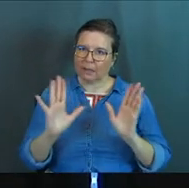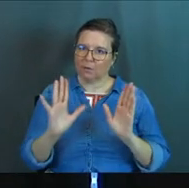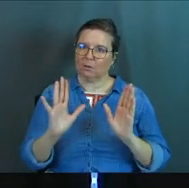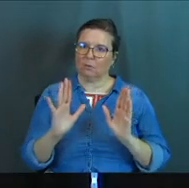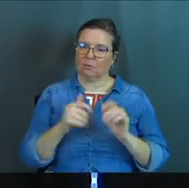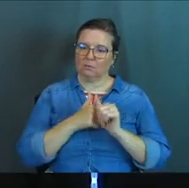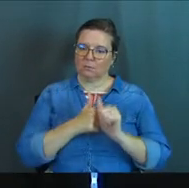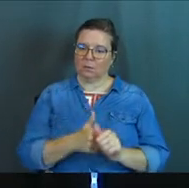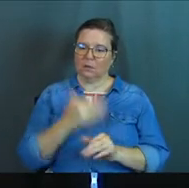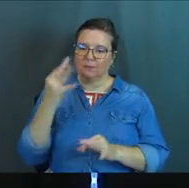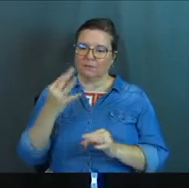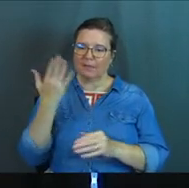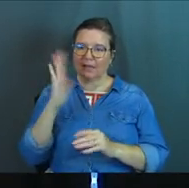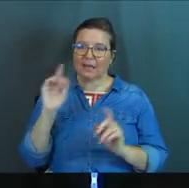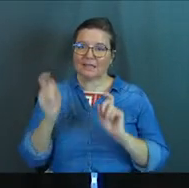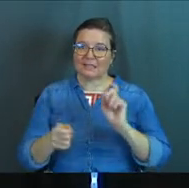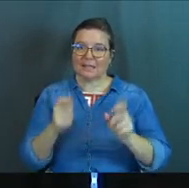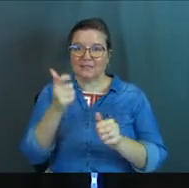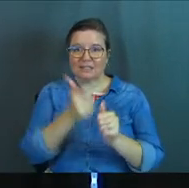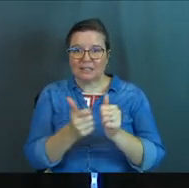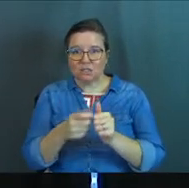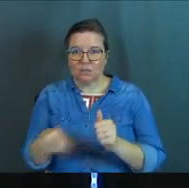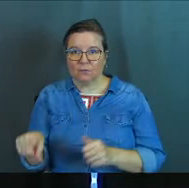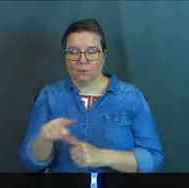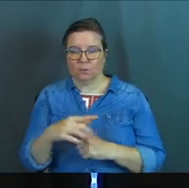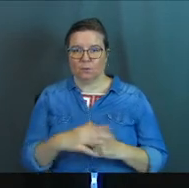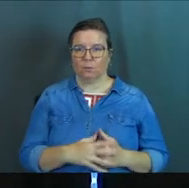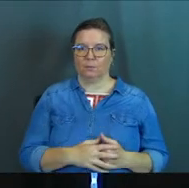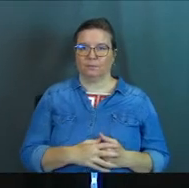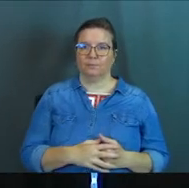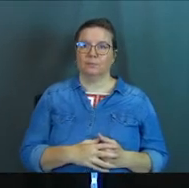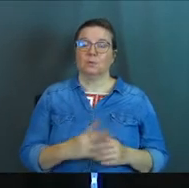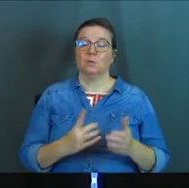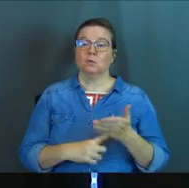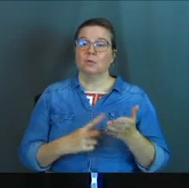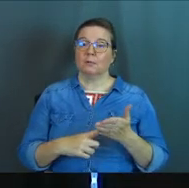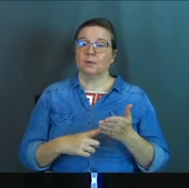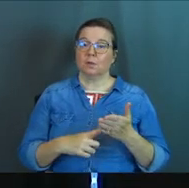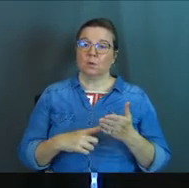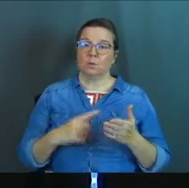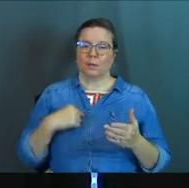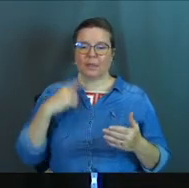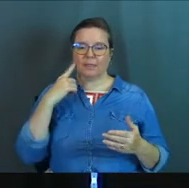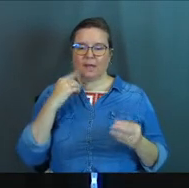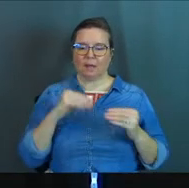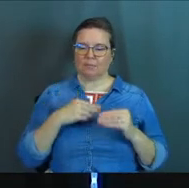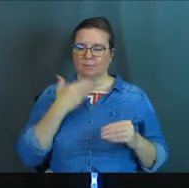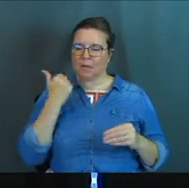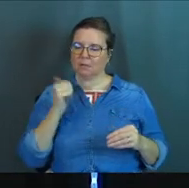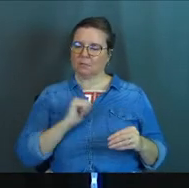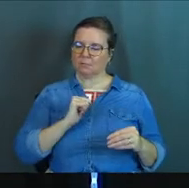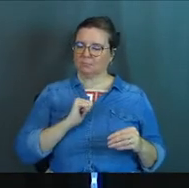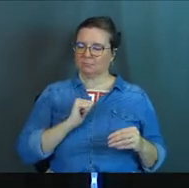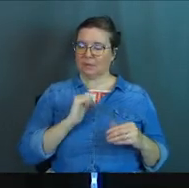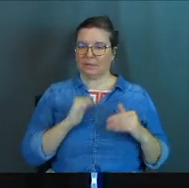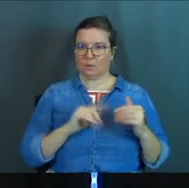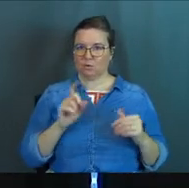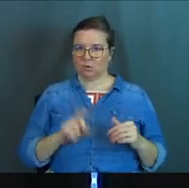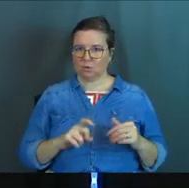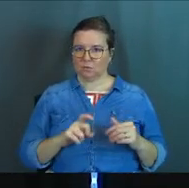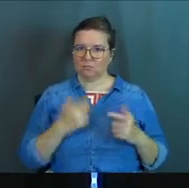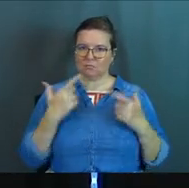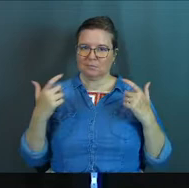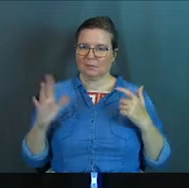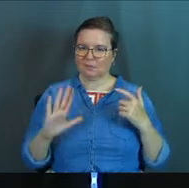accordance with the faith that God has distributed to each of you. So sometimes we're conceited. We think more highly of ourselves than we should.